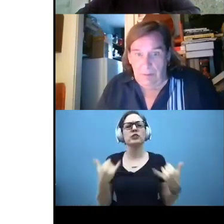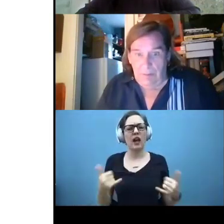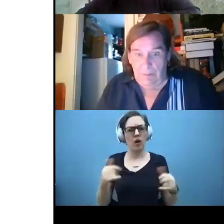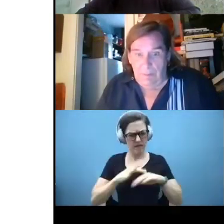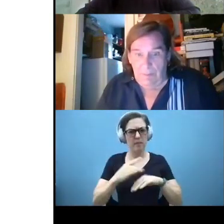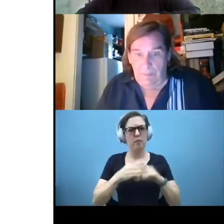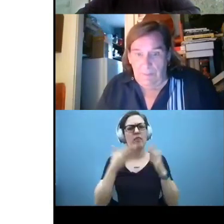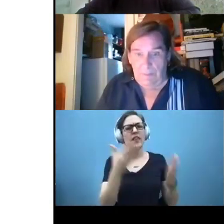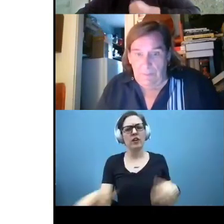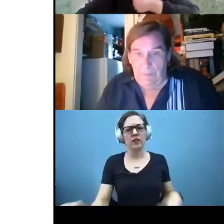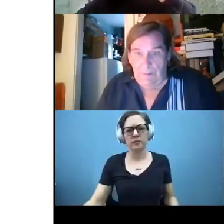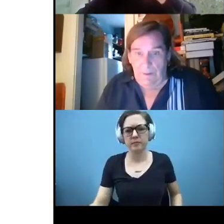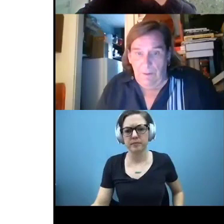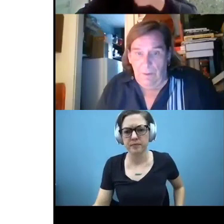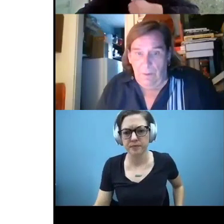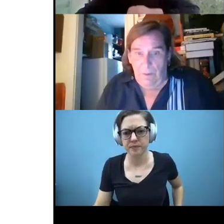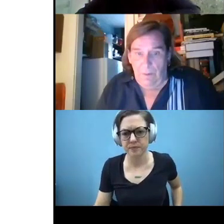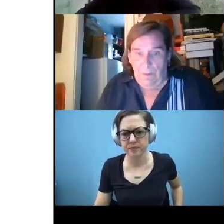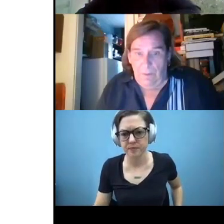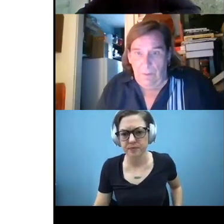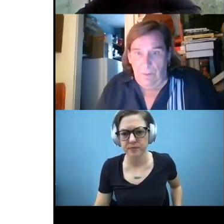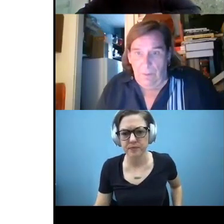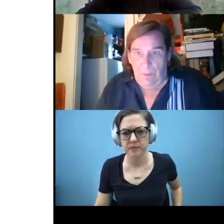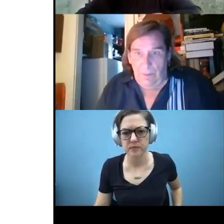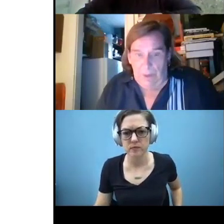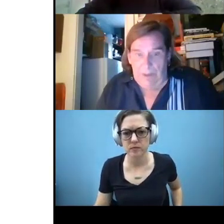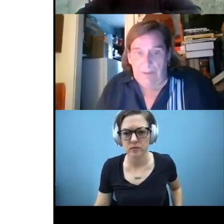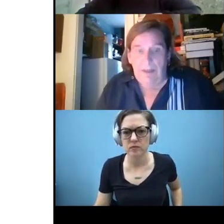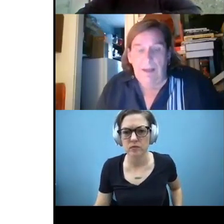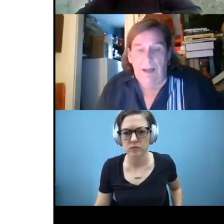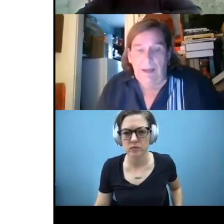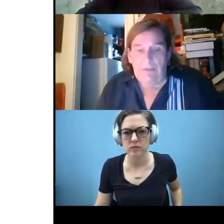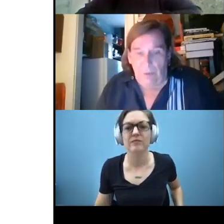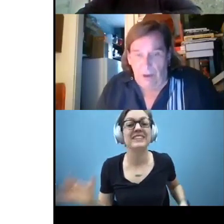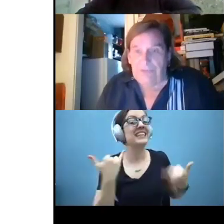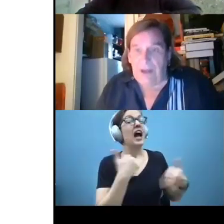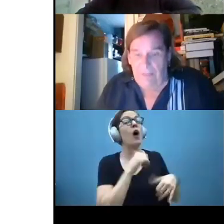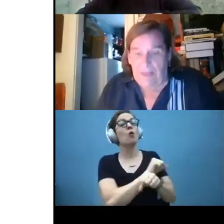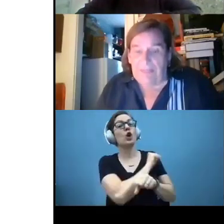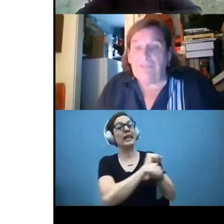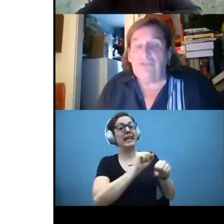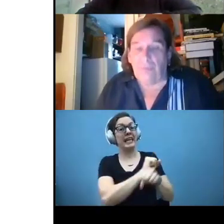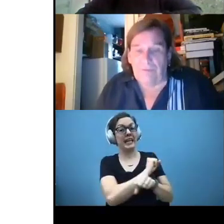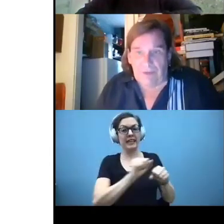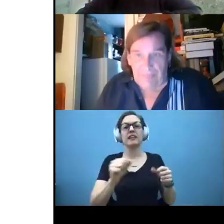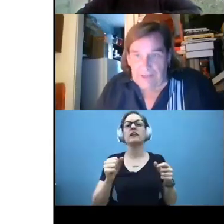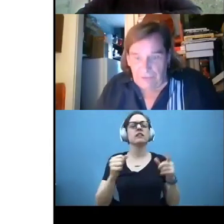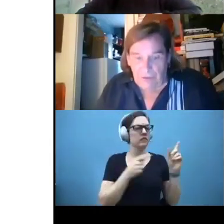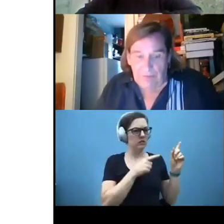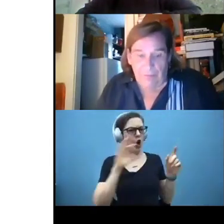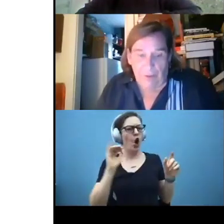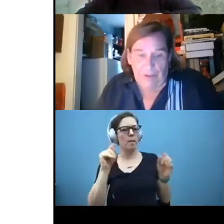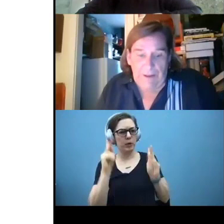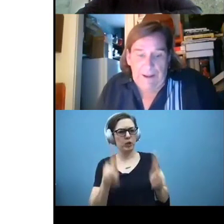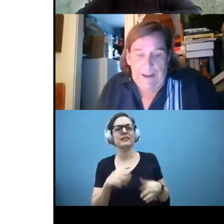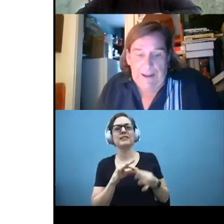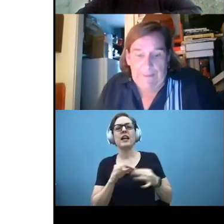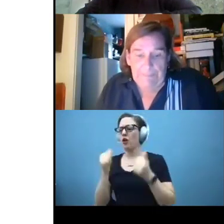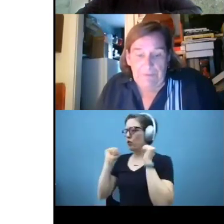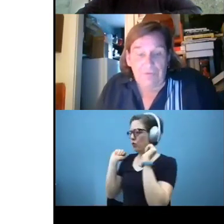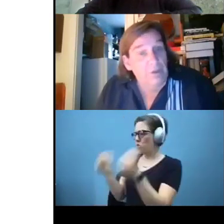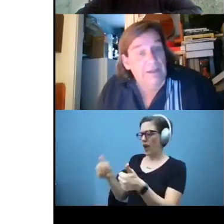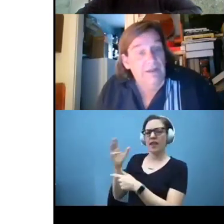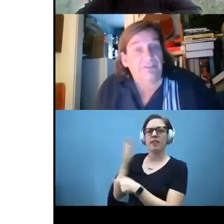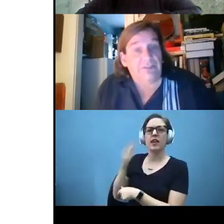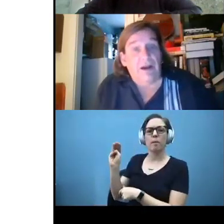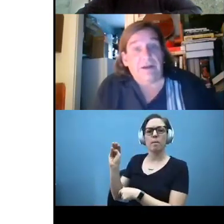that. I have that working. All right, so we're all set on that. That's terrific. Thank you so much, Mona.